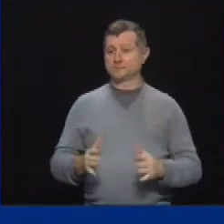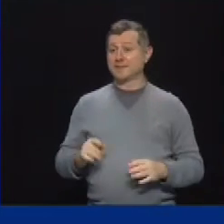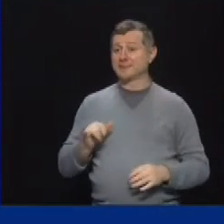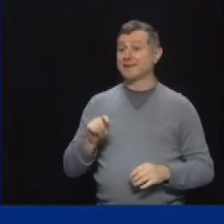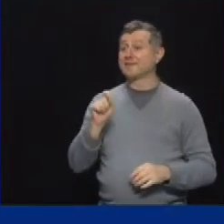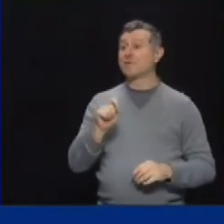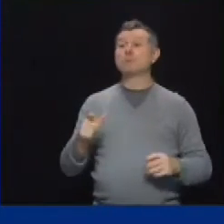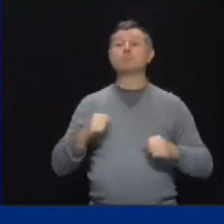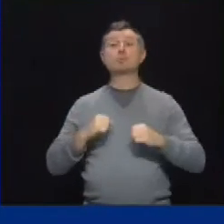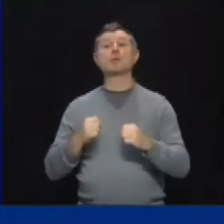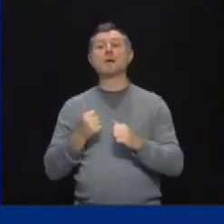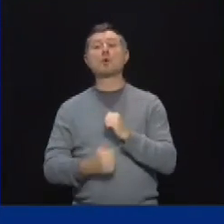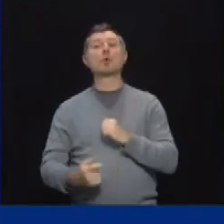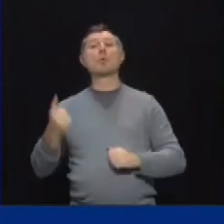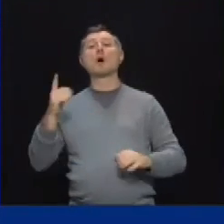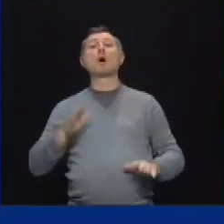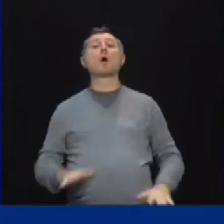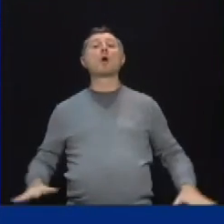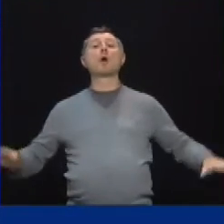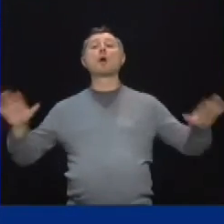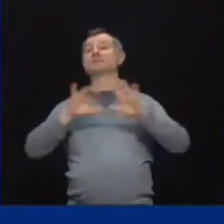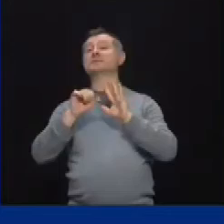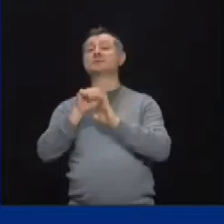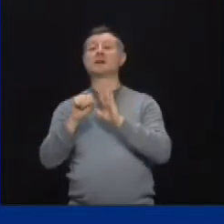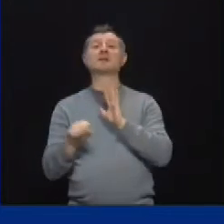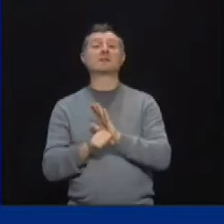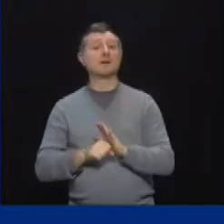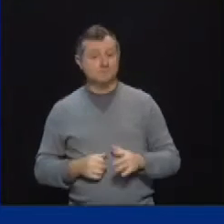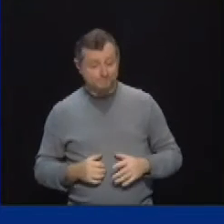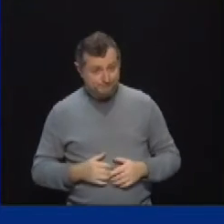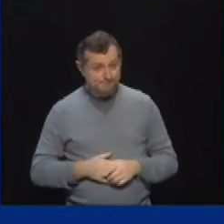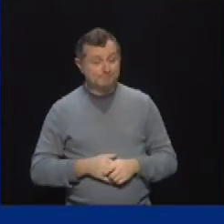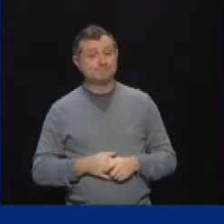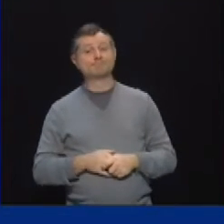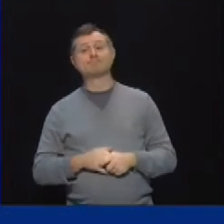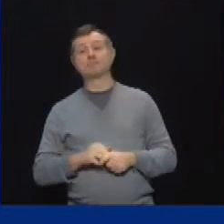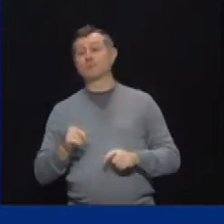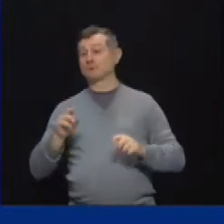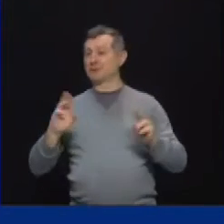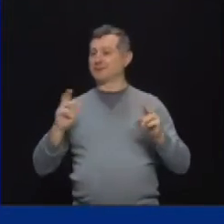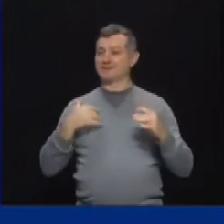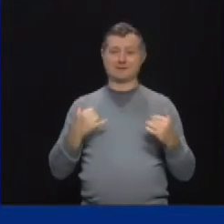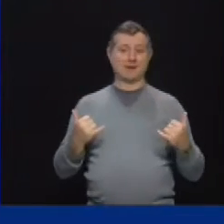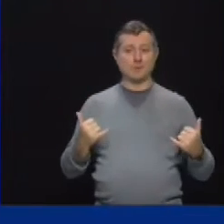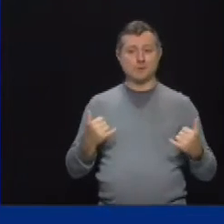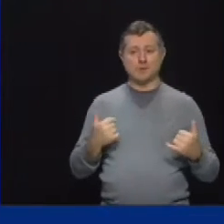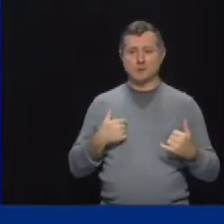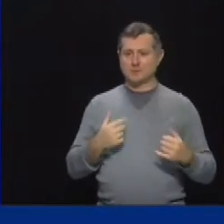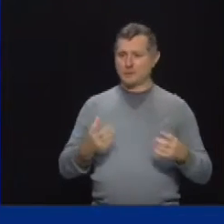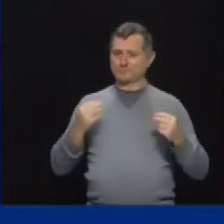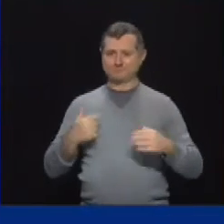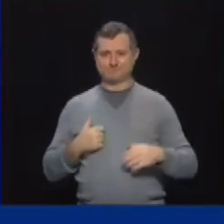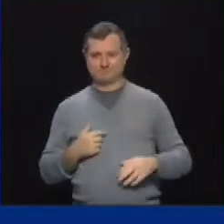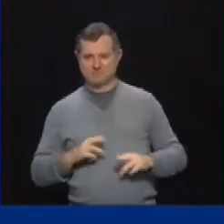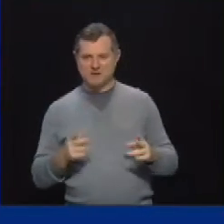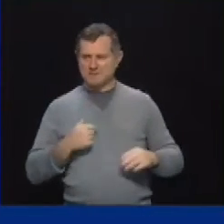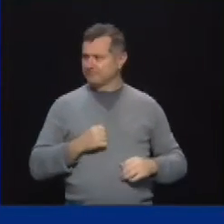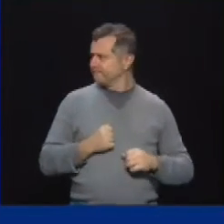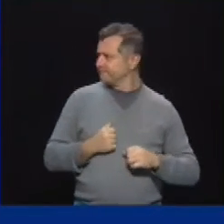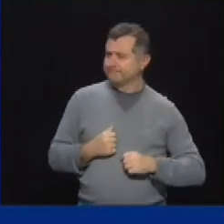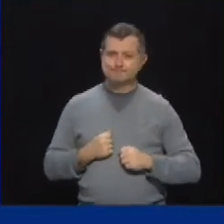come in contact with them. We are ready to go out and do the enforcement now that we have the designation that it is, in fact, a